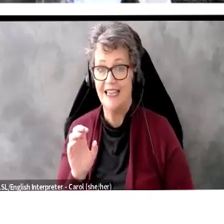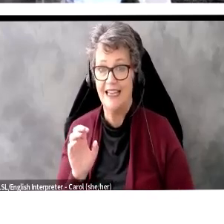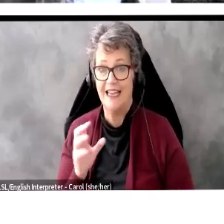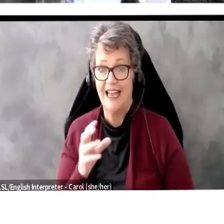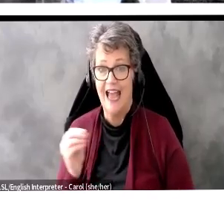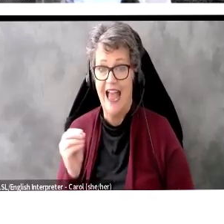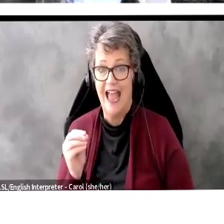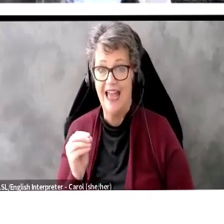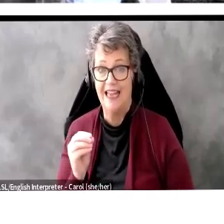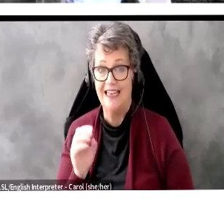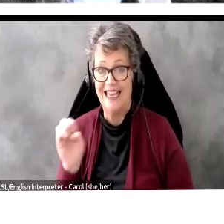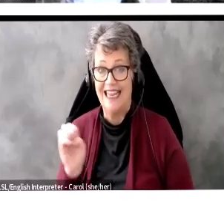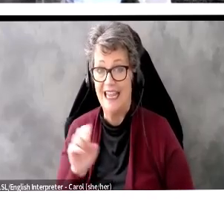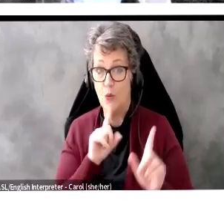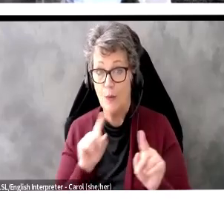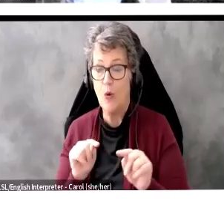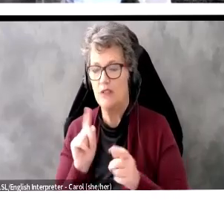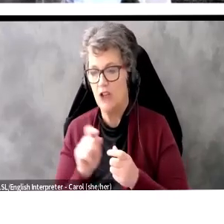accurate.